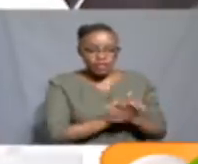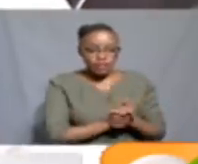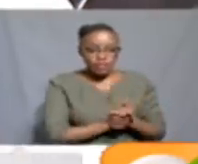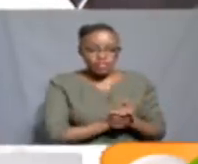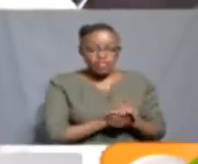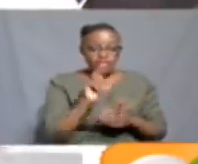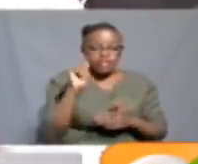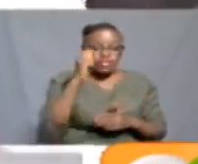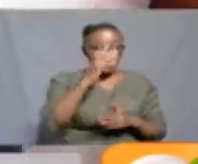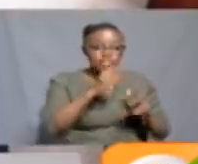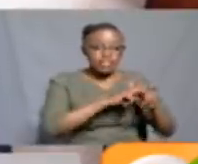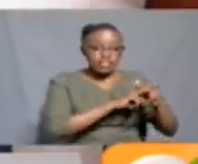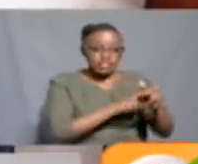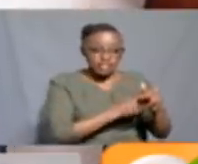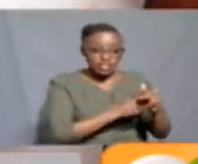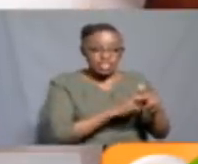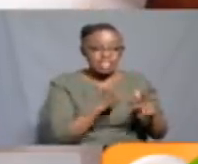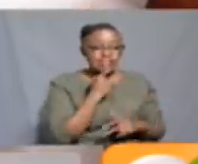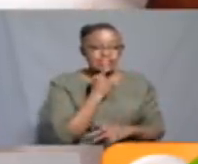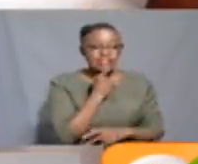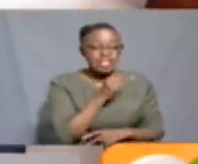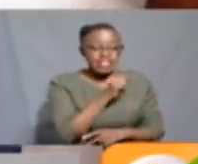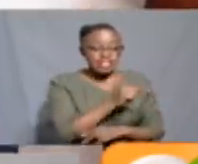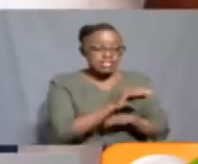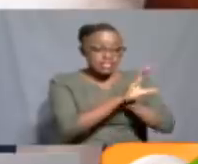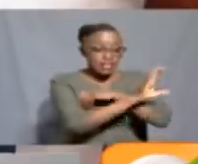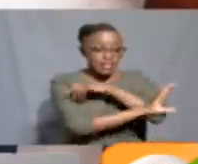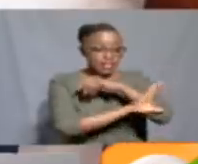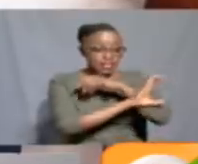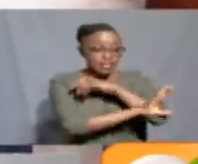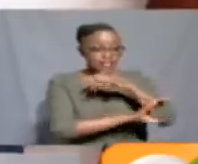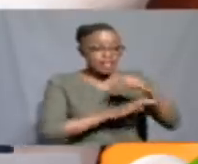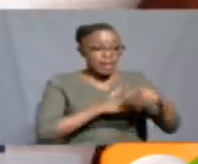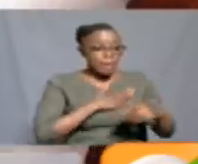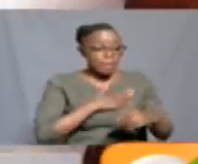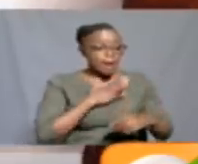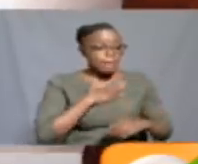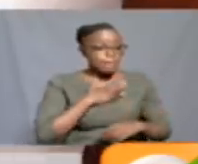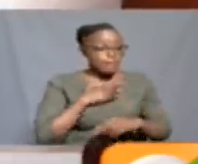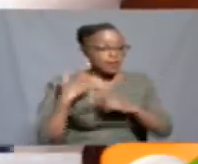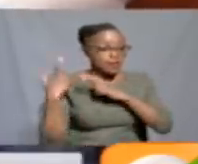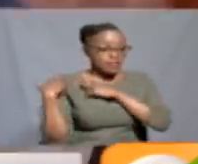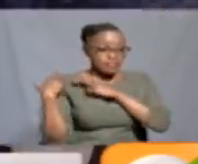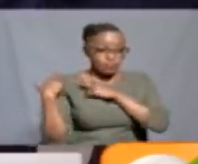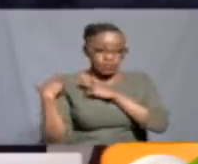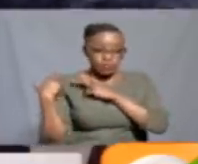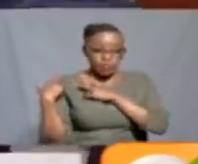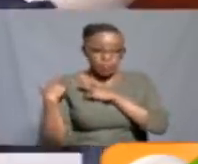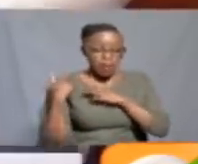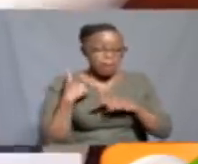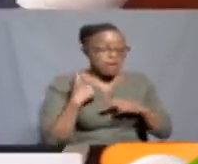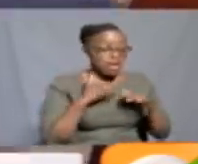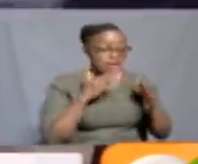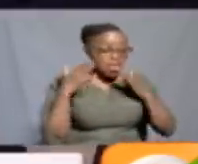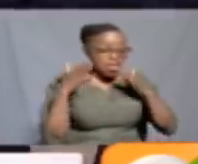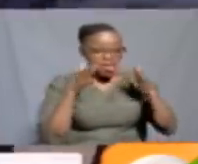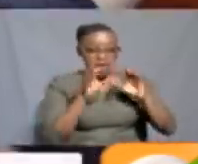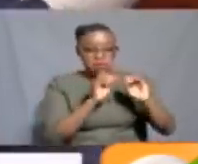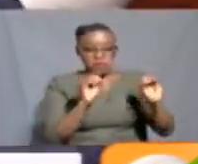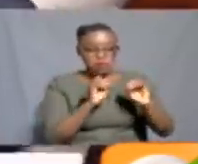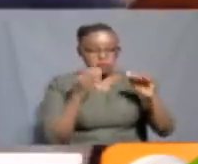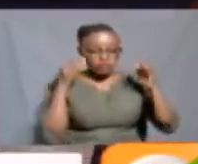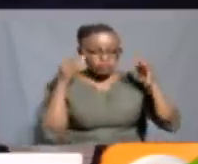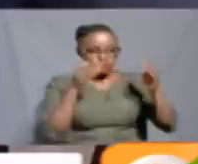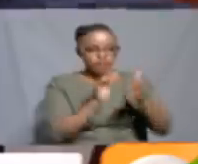a Kenyan start saying that this is my country? Yeah. It's my responsibility, not only the president, not the